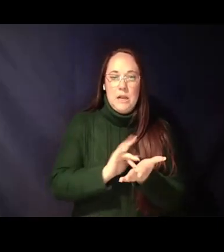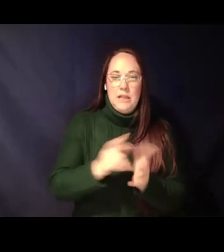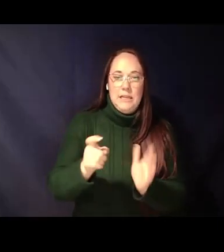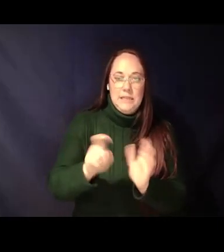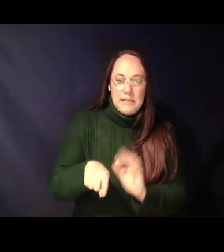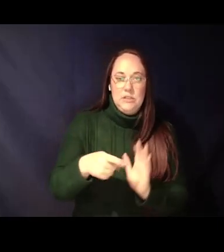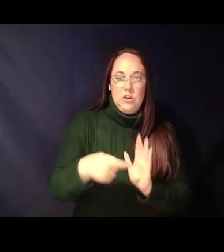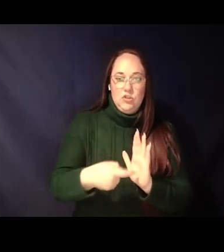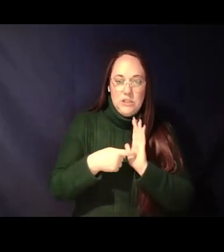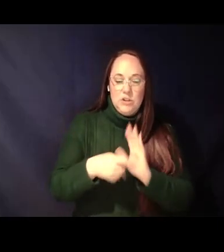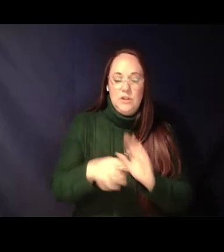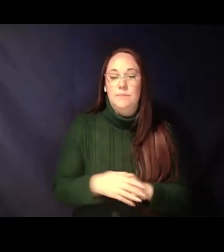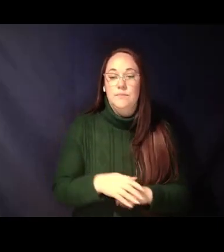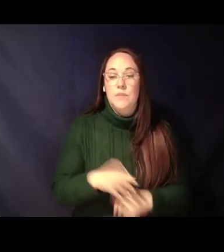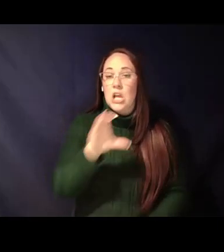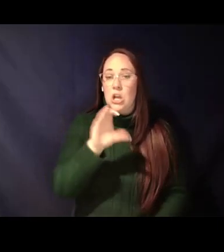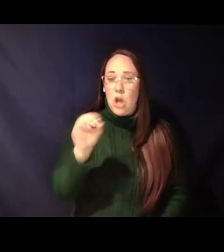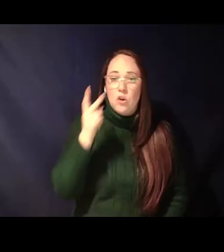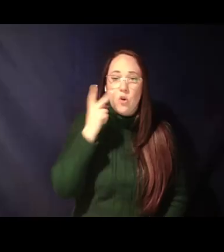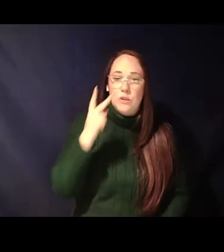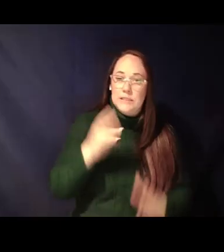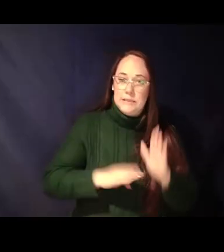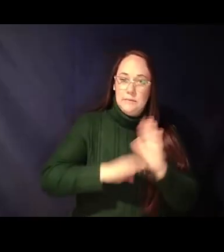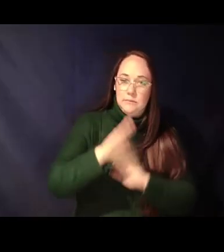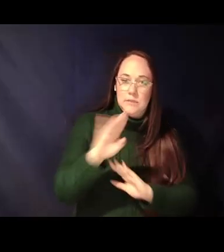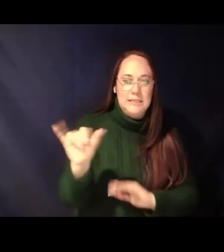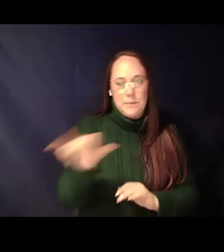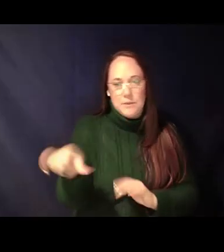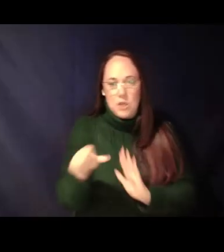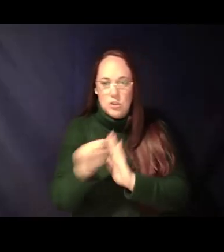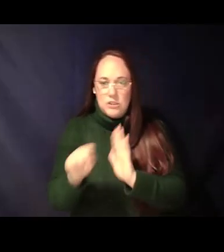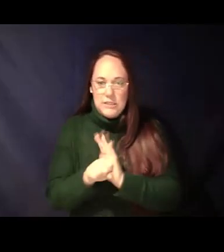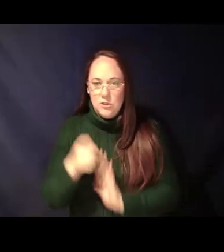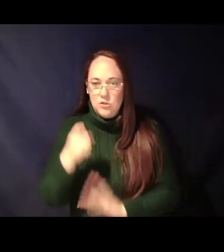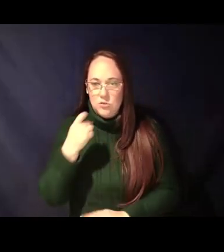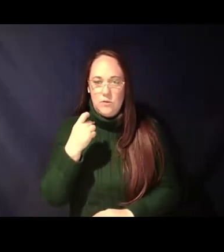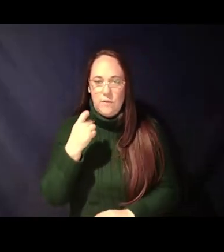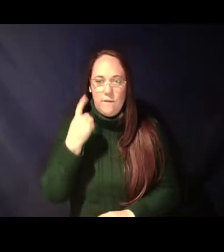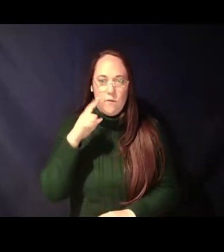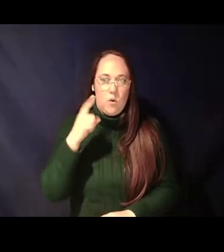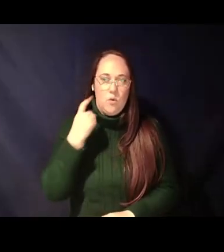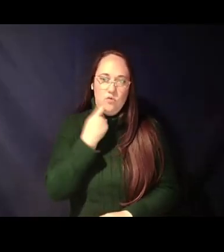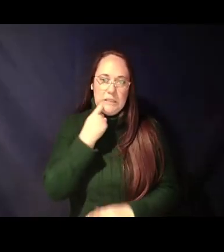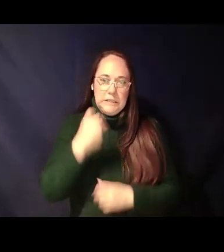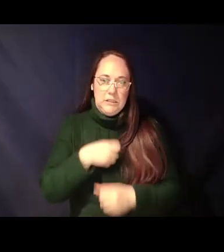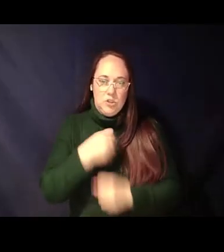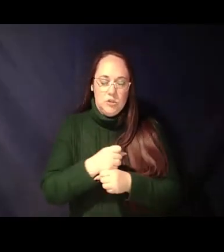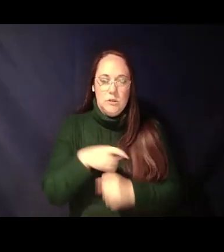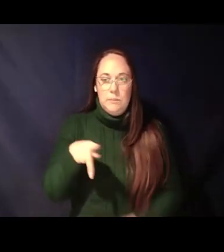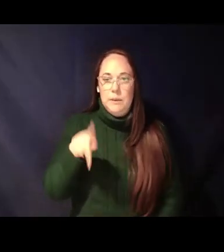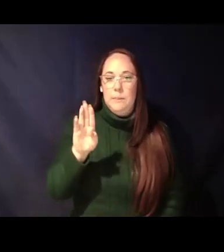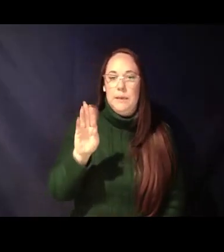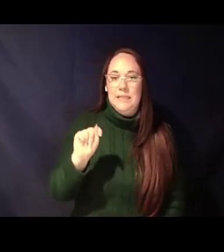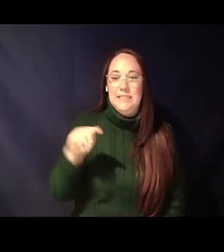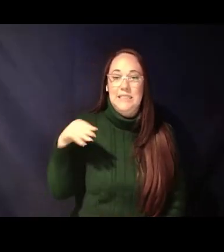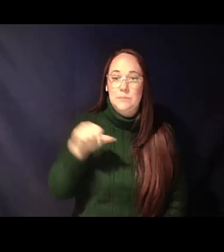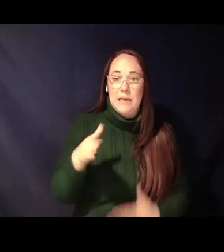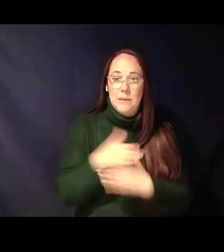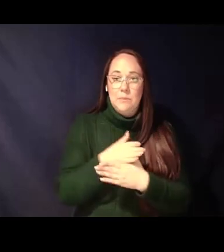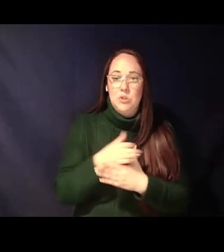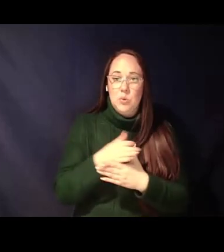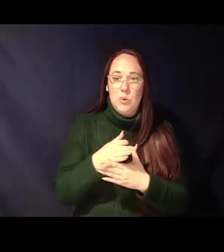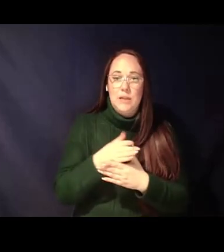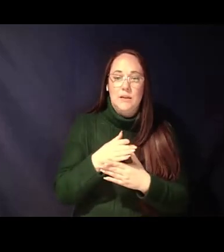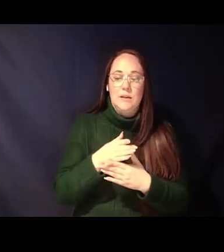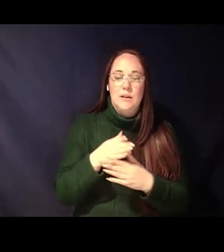states, Colorado has seen dramatic growth in PBT spending in recent years. PBT spending grew rapidly between state fiscal